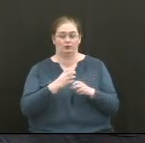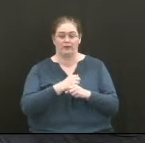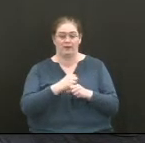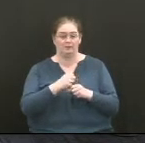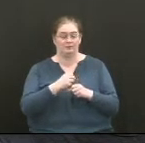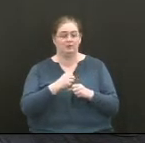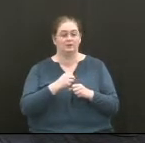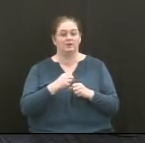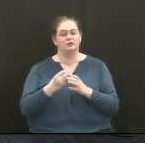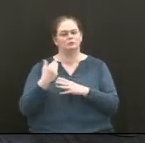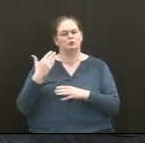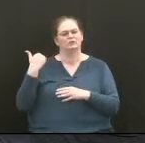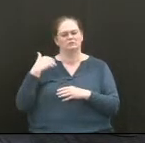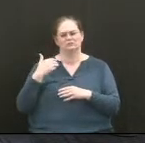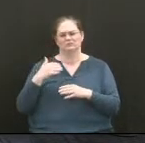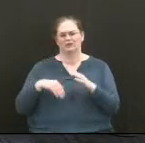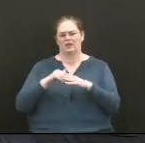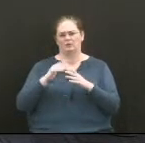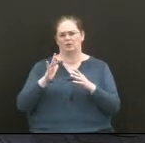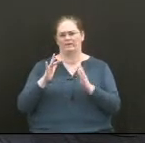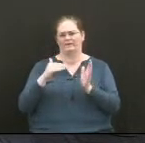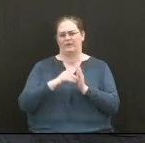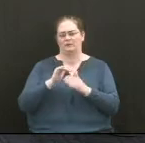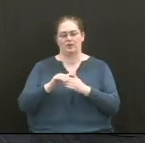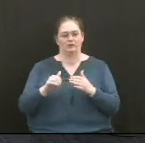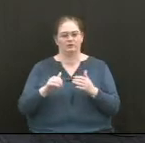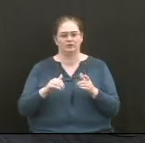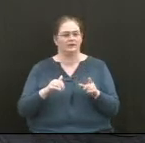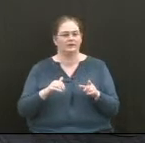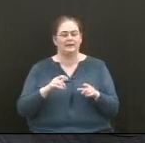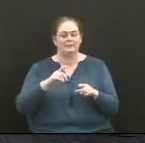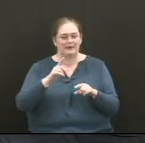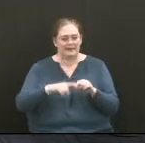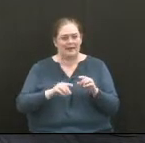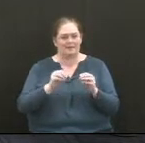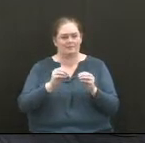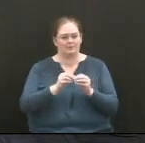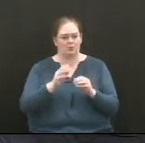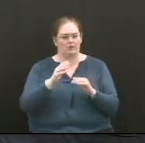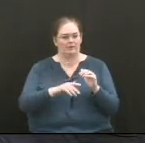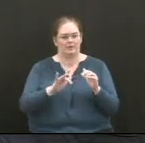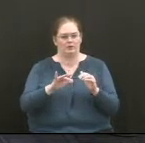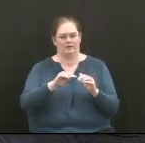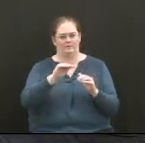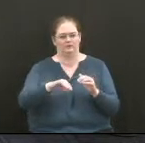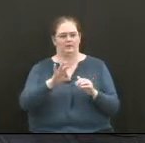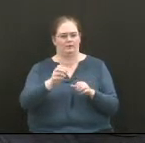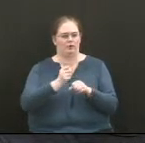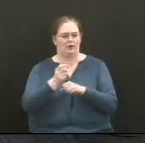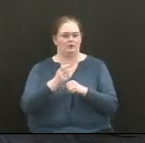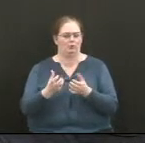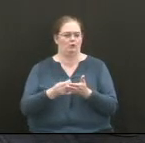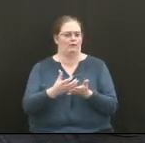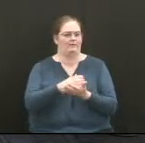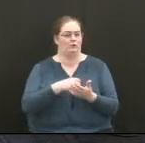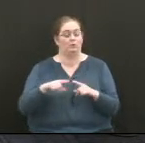we capped it at $25,000. It can't be more than 25% of your annual revenue, but for